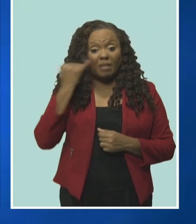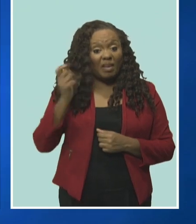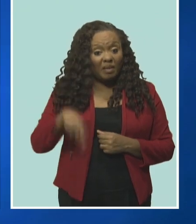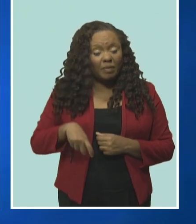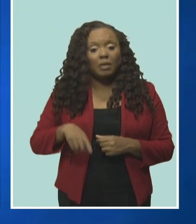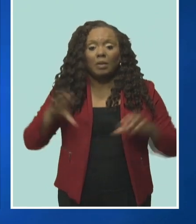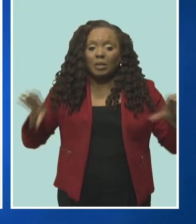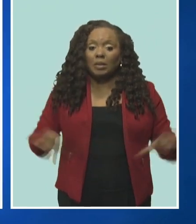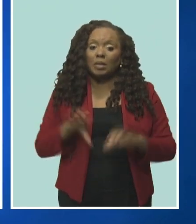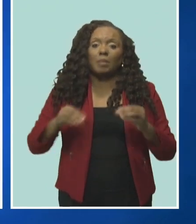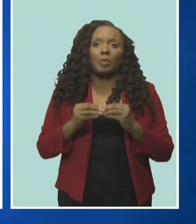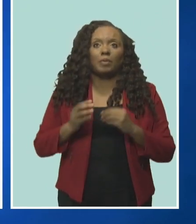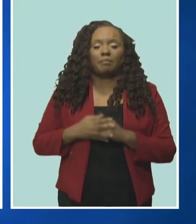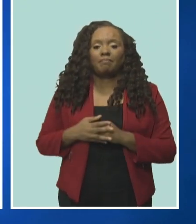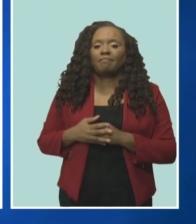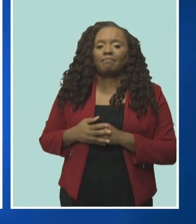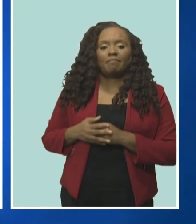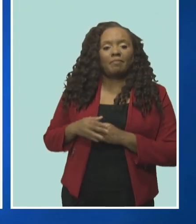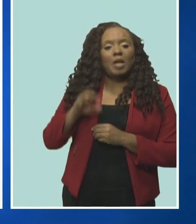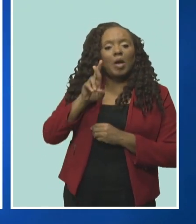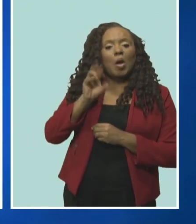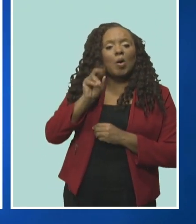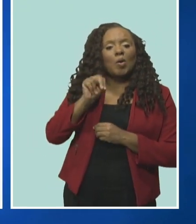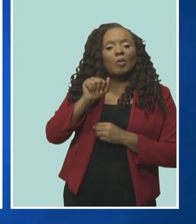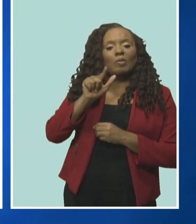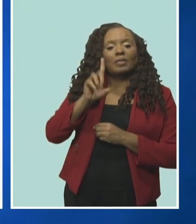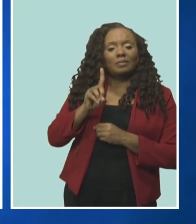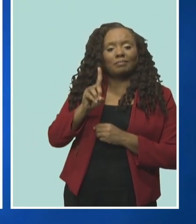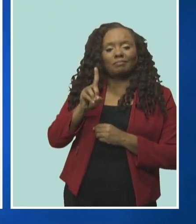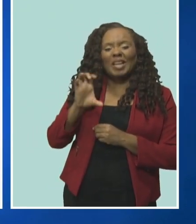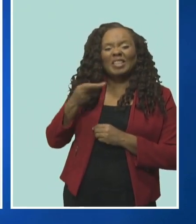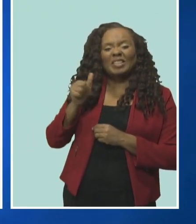All right, Deputy Chief Environmental Health Officer Ronald Chapman, thank you so much for joining us this evening.